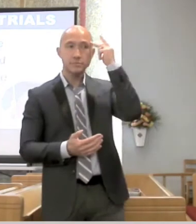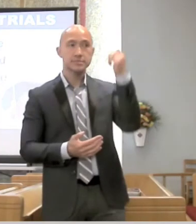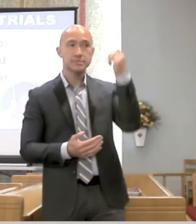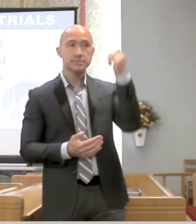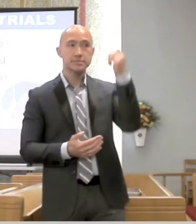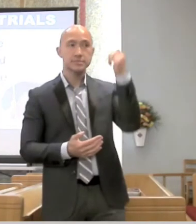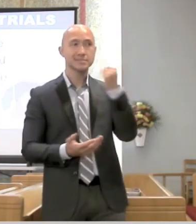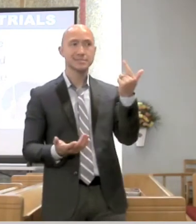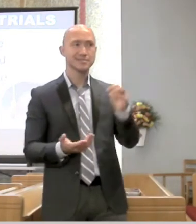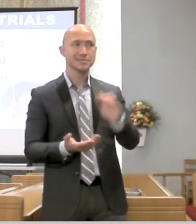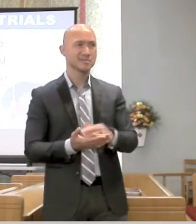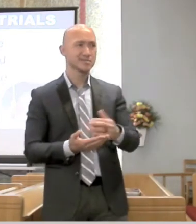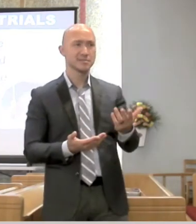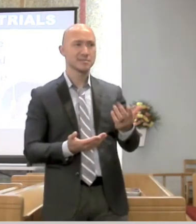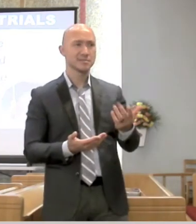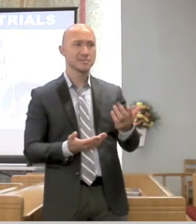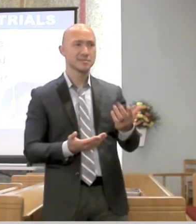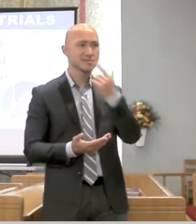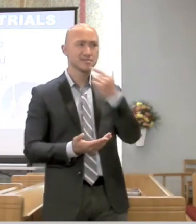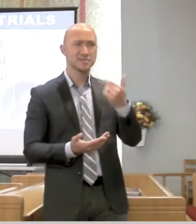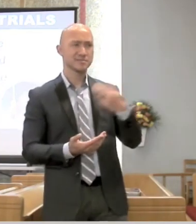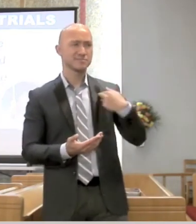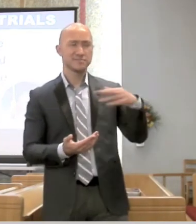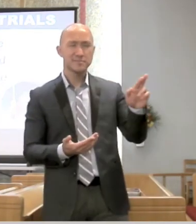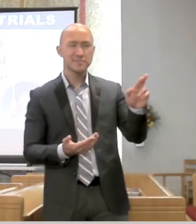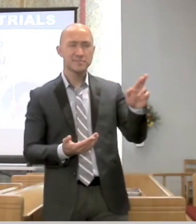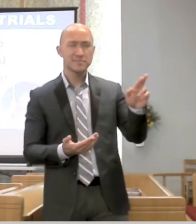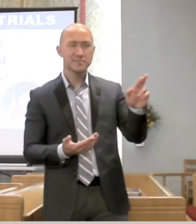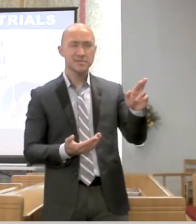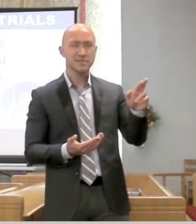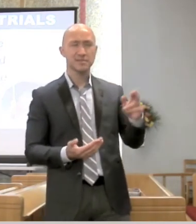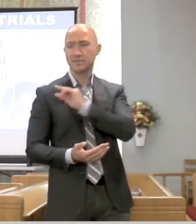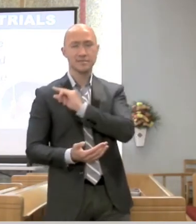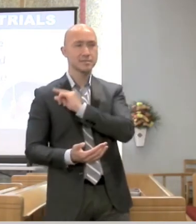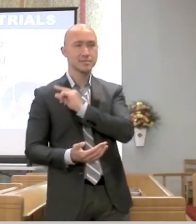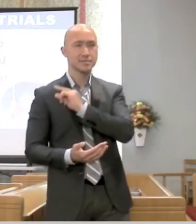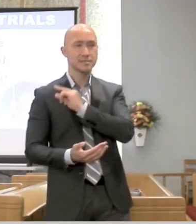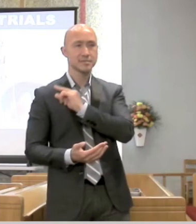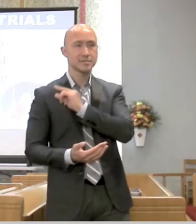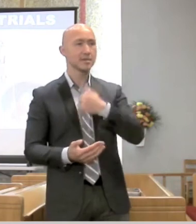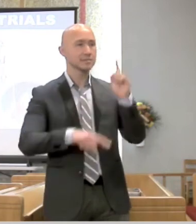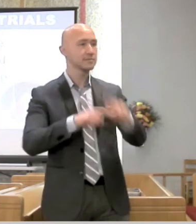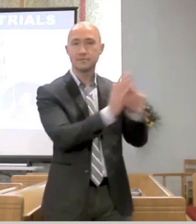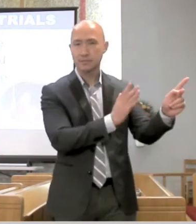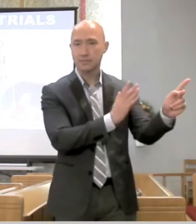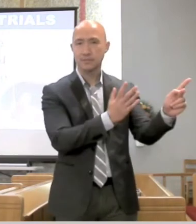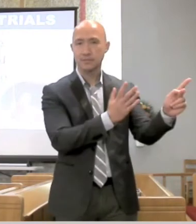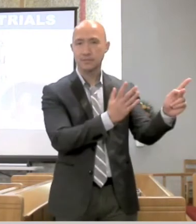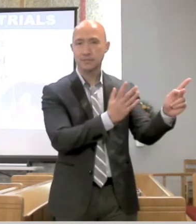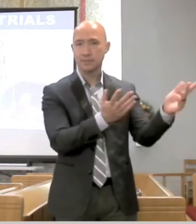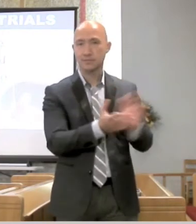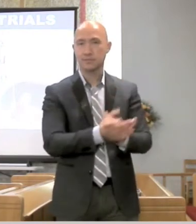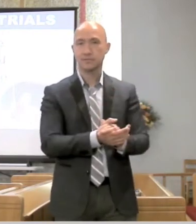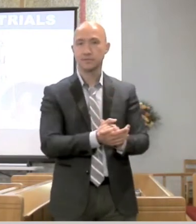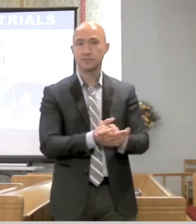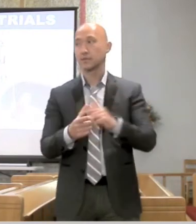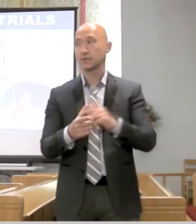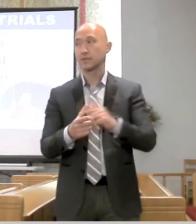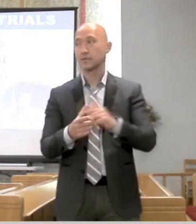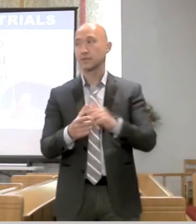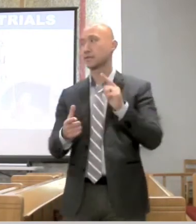executed, so they present to him a tougher case. Luke brings this up in Luke chapter 23, verse 2. They say, well, he's a troublemaker.